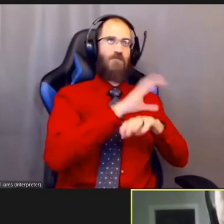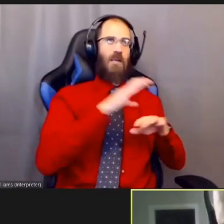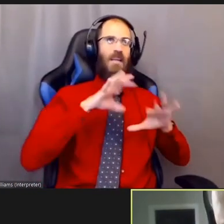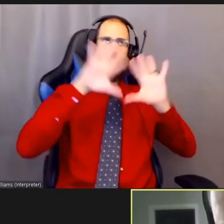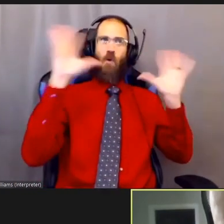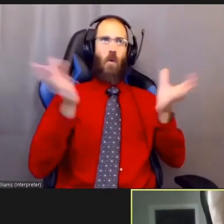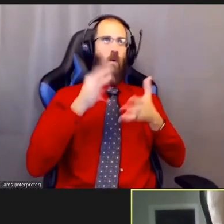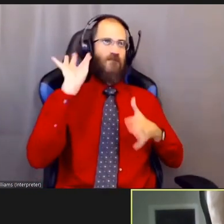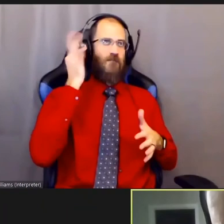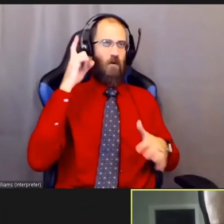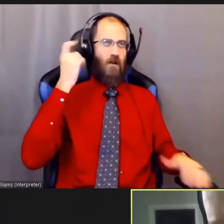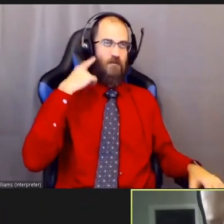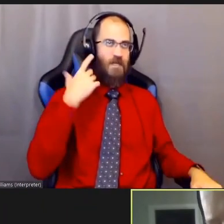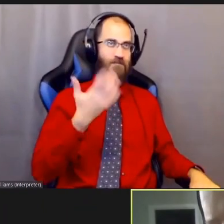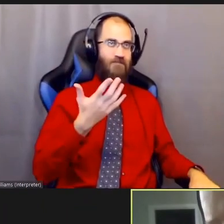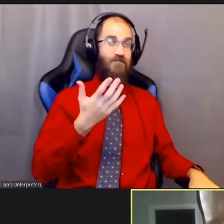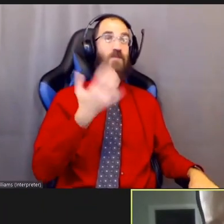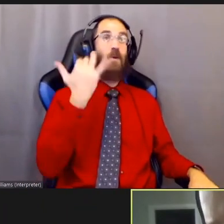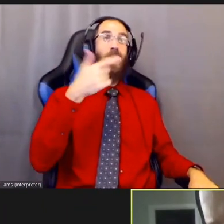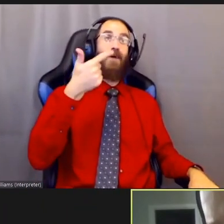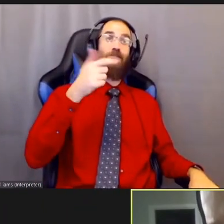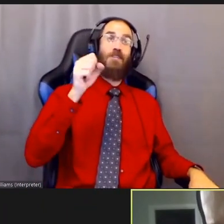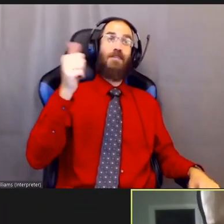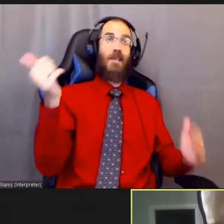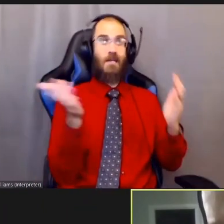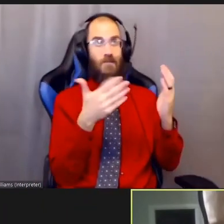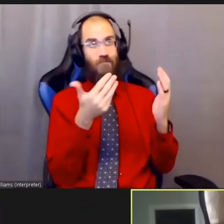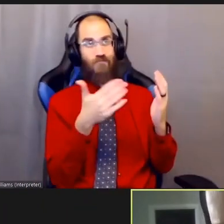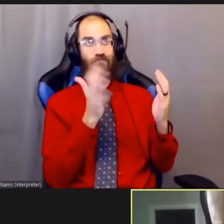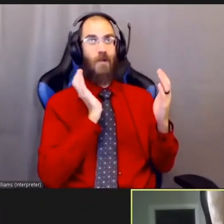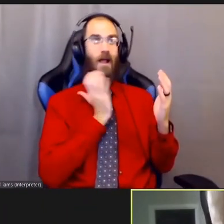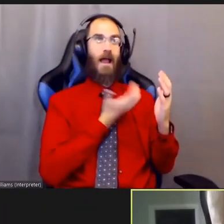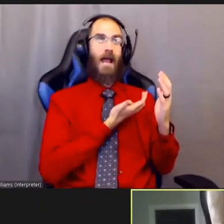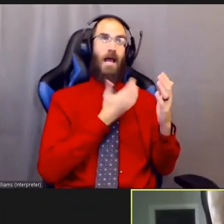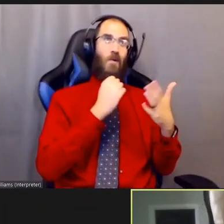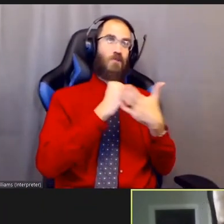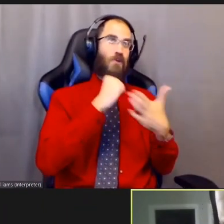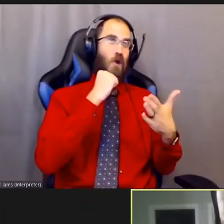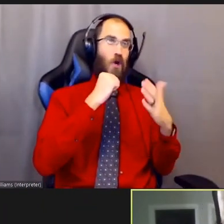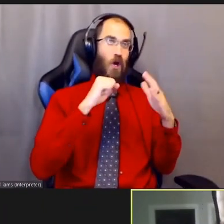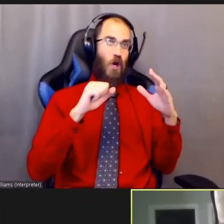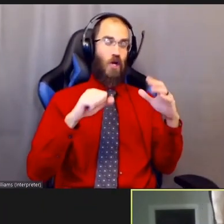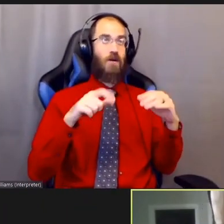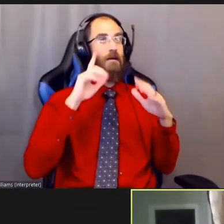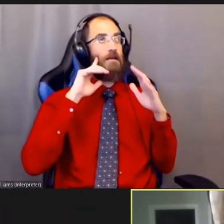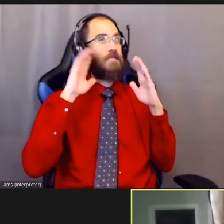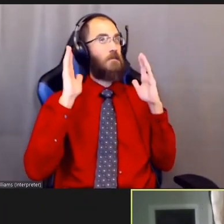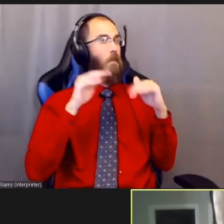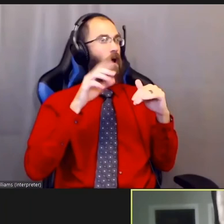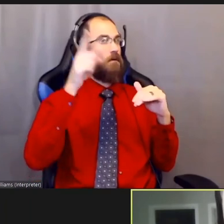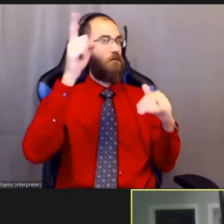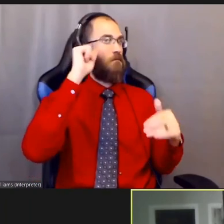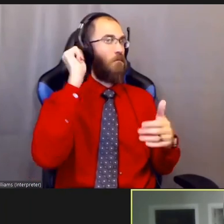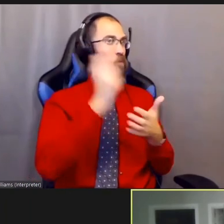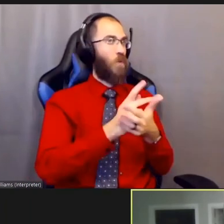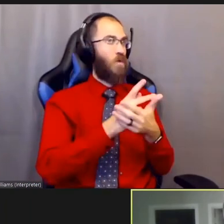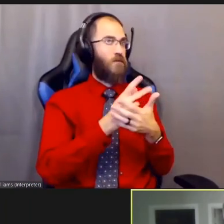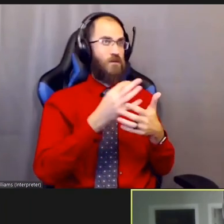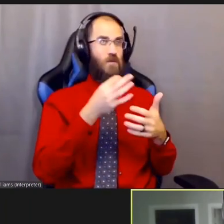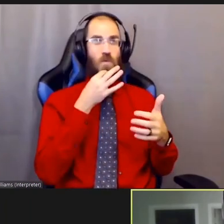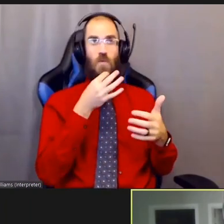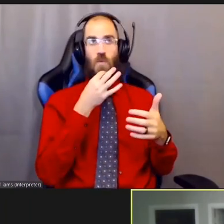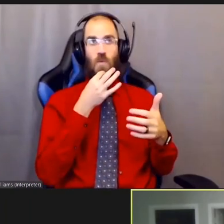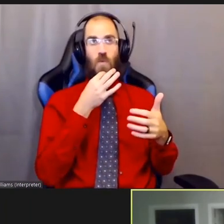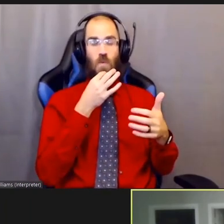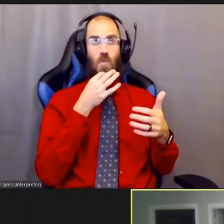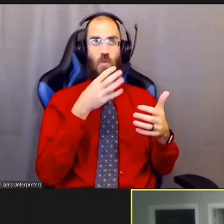And they are looking at our charter now, and we expect that we'll have that approval shortly as well,